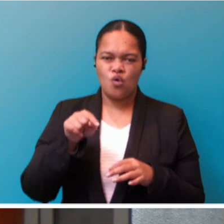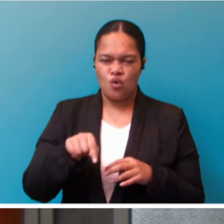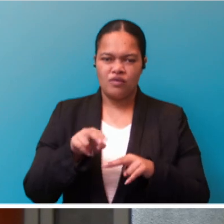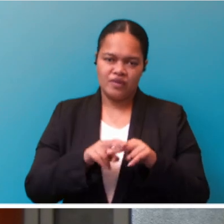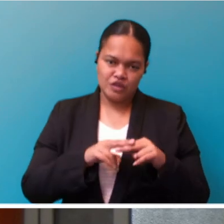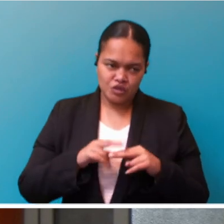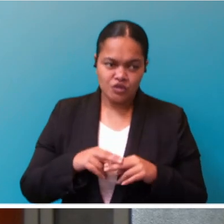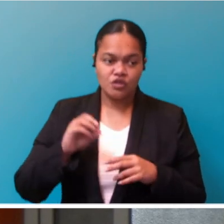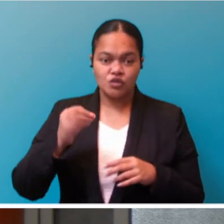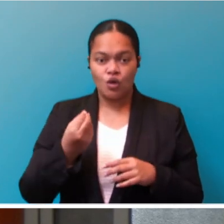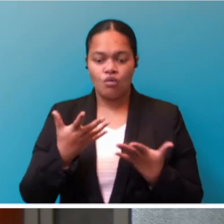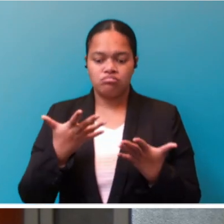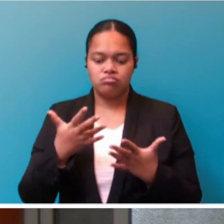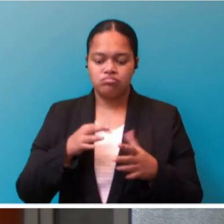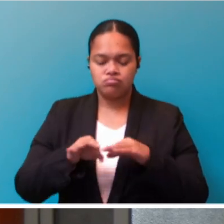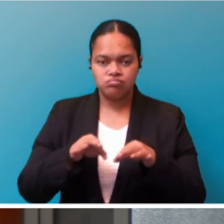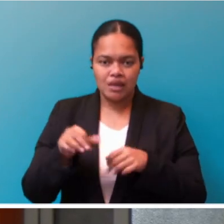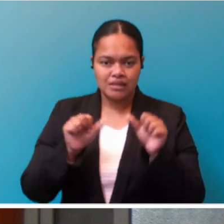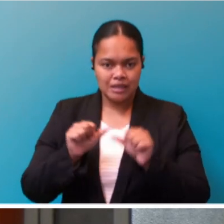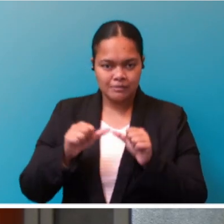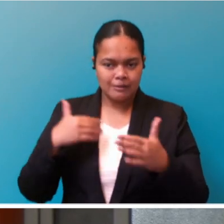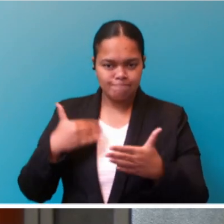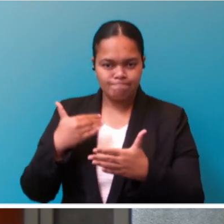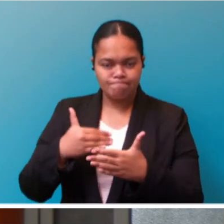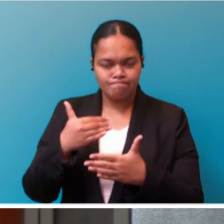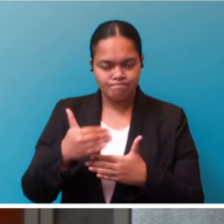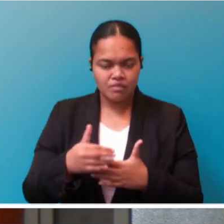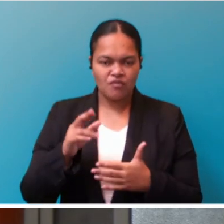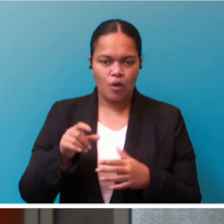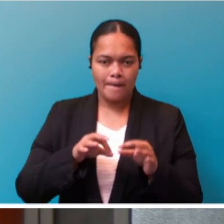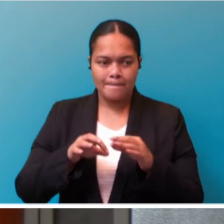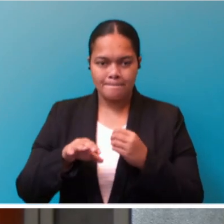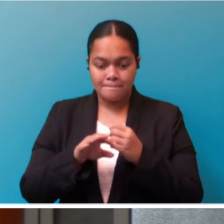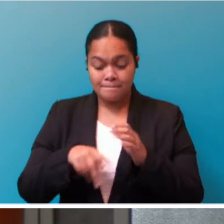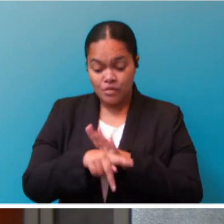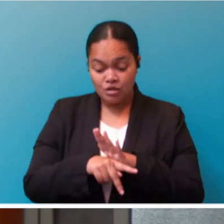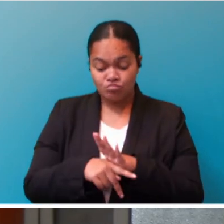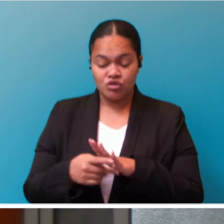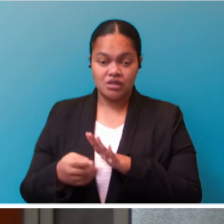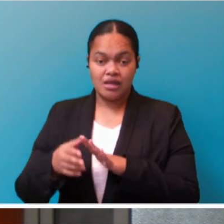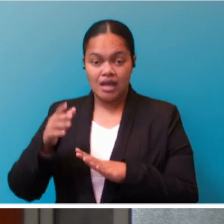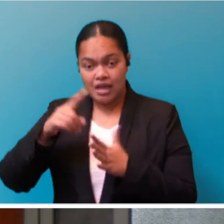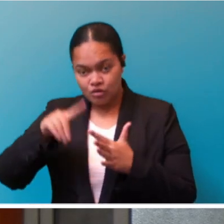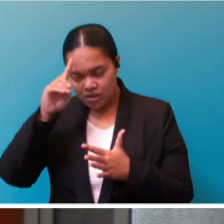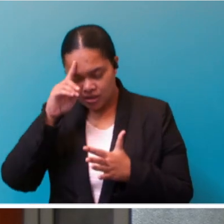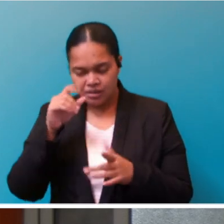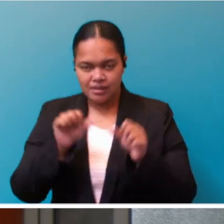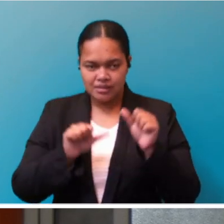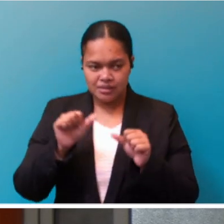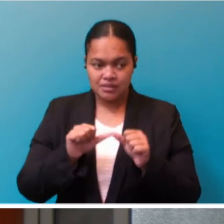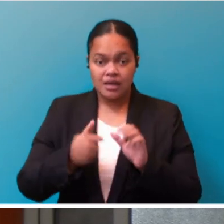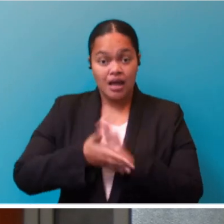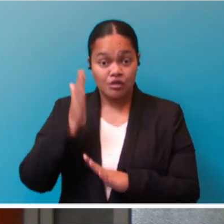education, recent assessments indicate Fiji's net enrollment rate in primary education is almost 100%. Net enrollment rate in